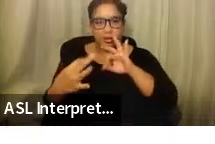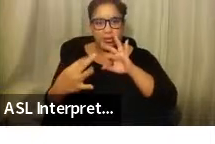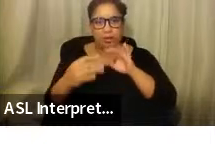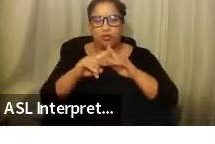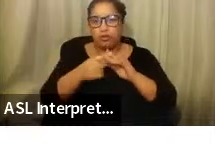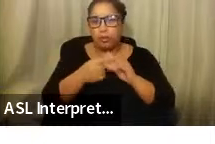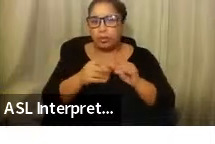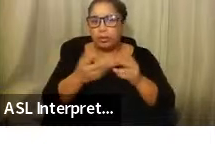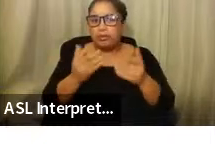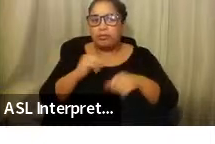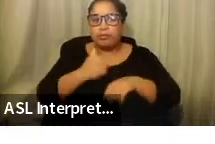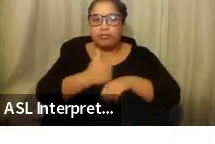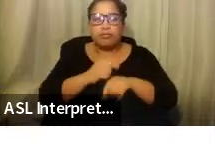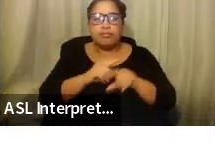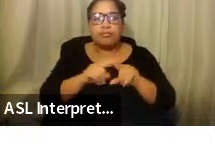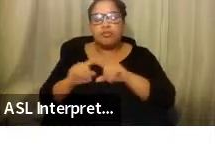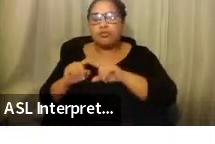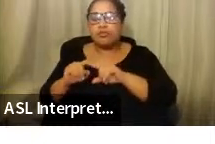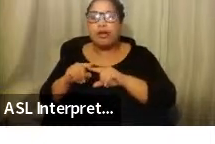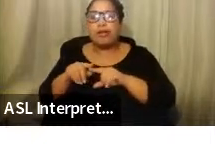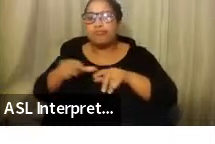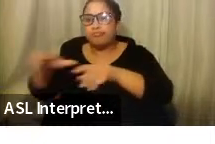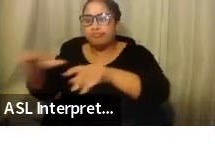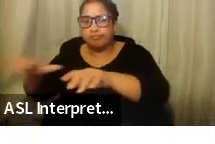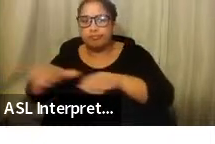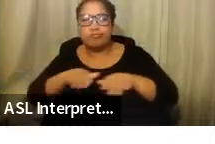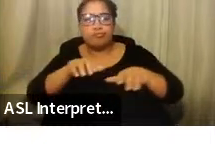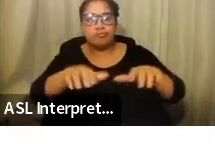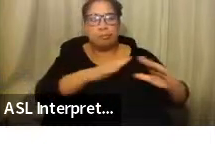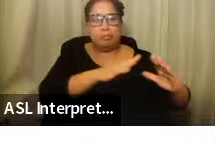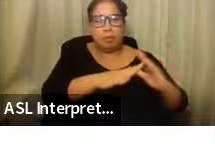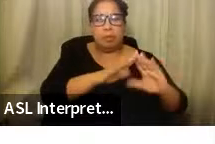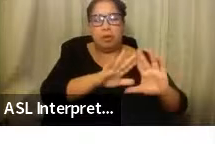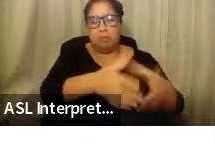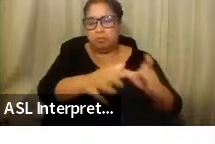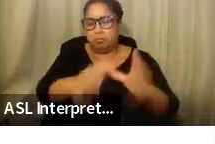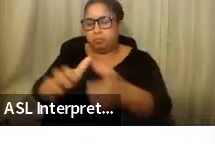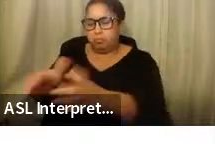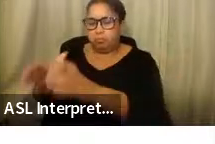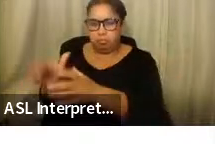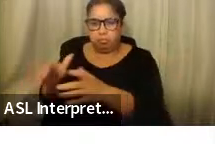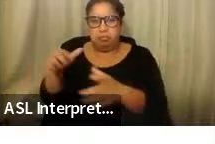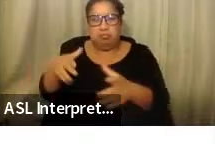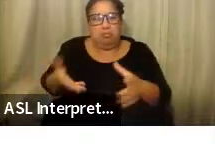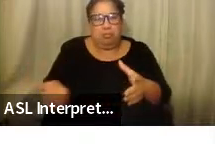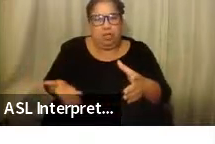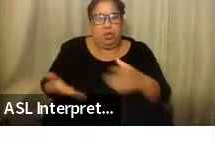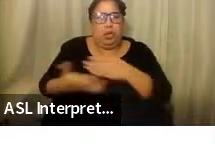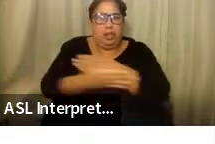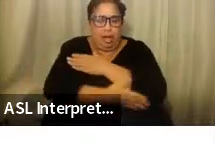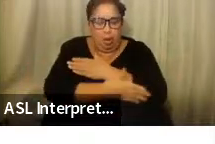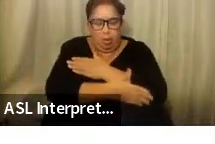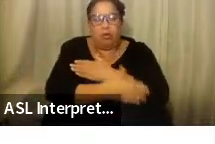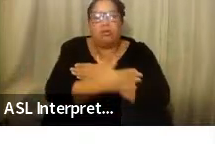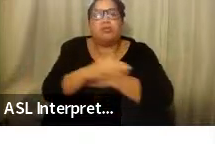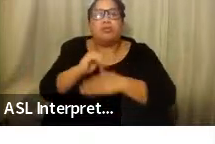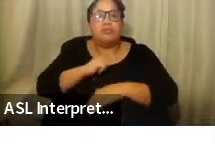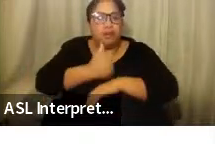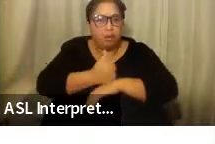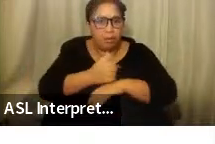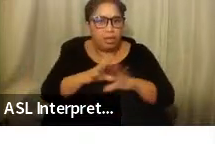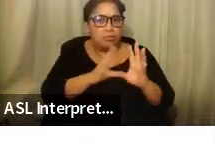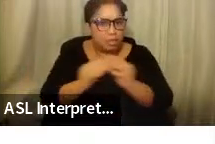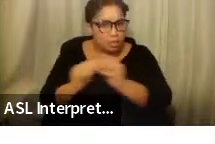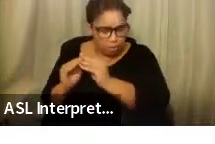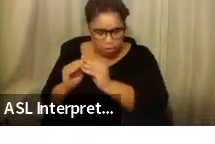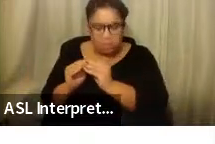meeting different populations in our county, and we have more planned. So this is part